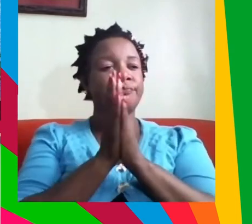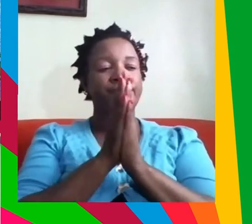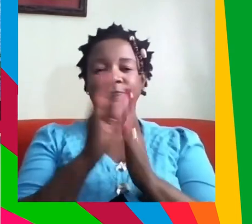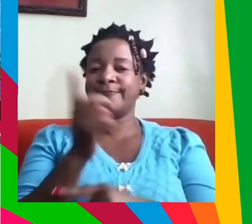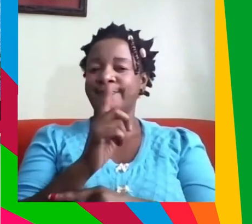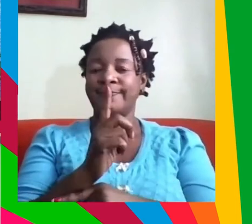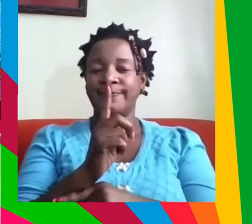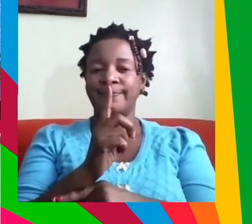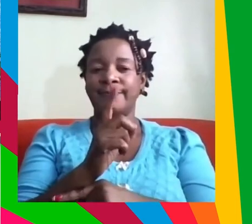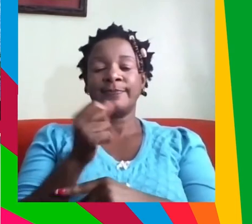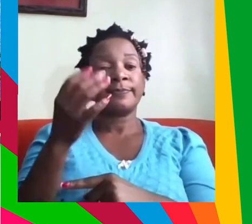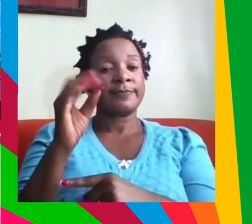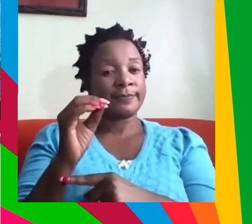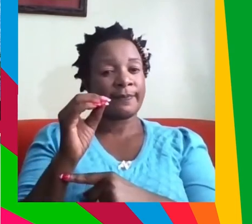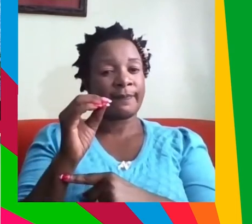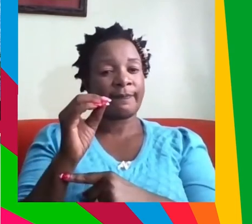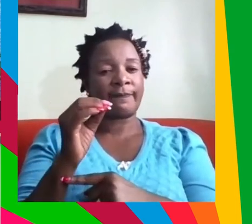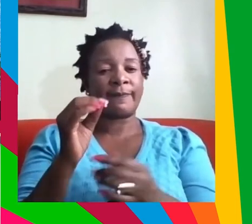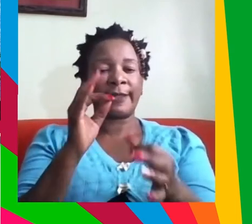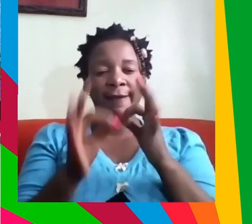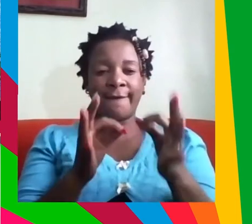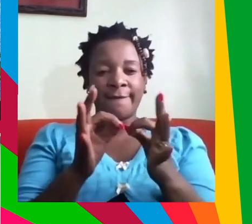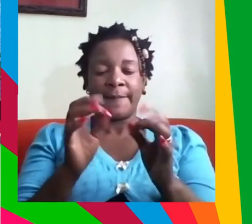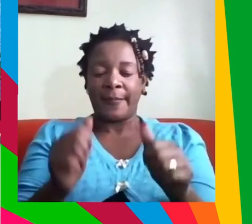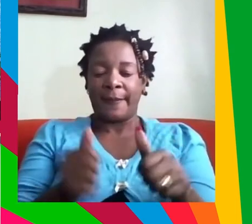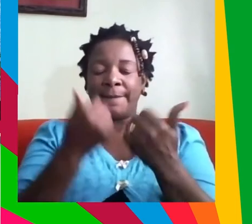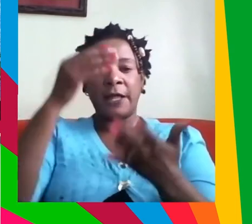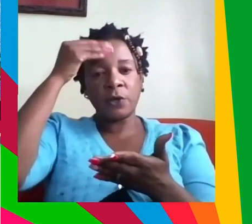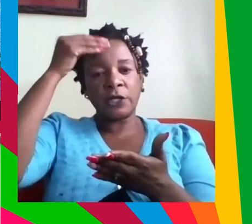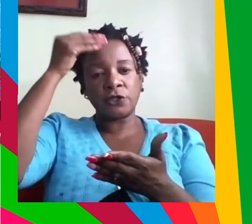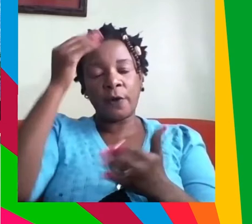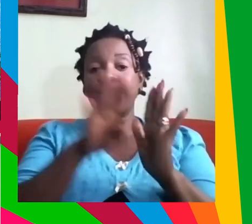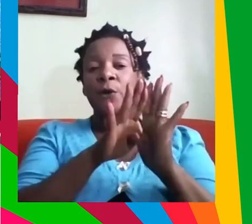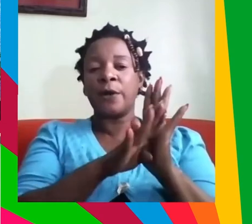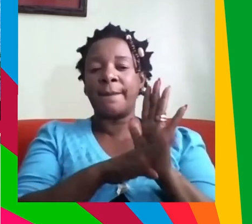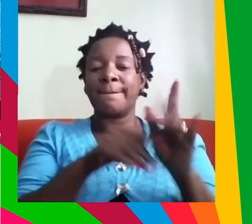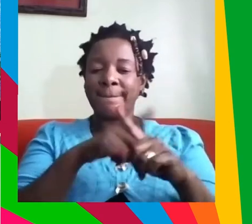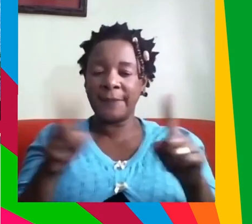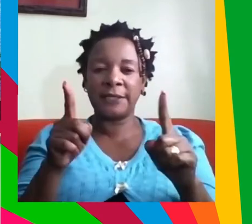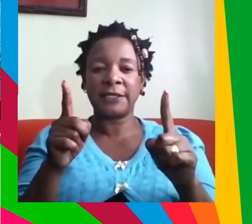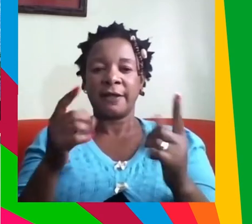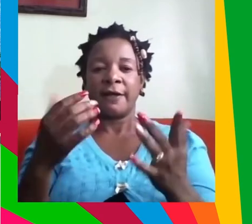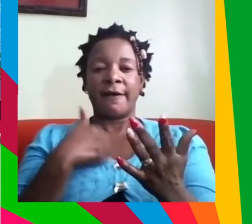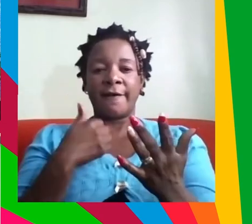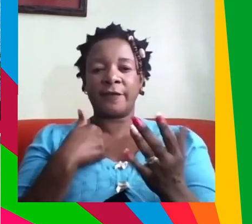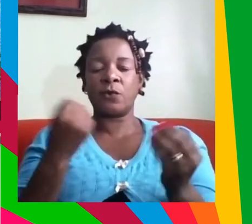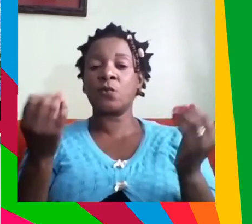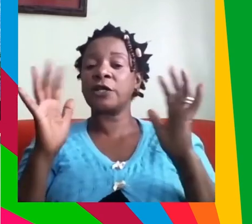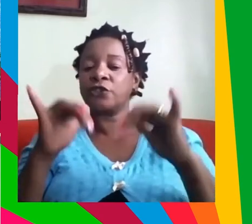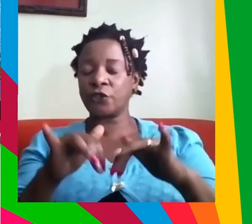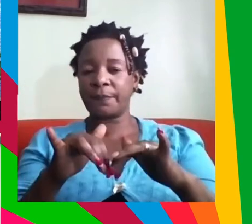necessarily by society, if not also by our educational programs, but by giving workshops and feeling